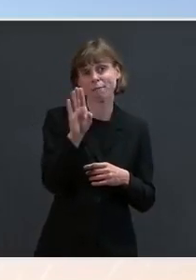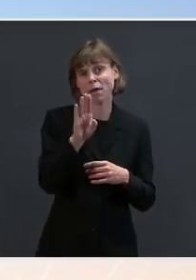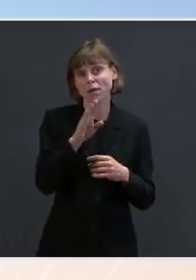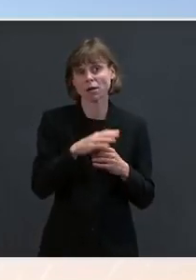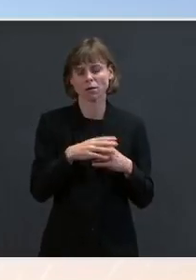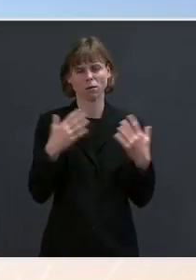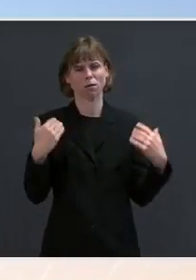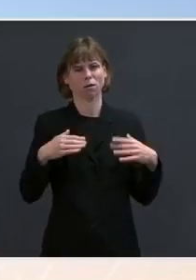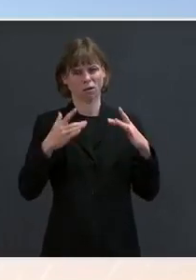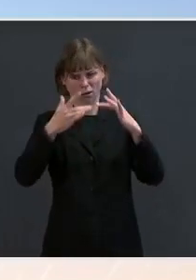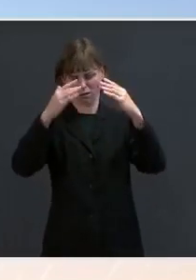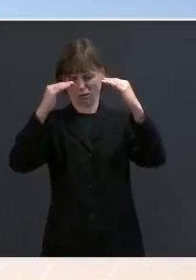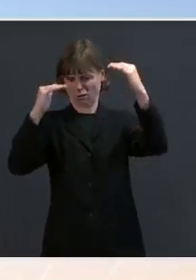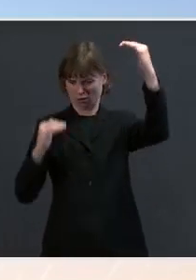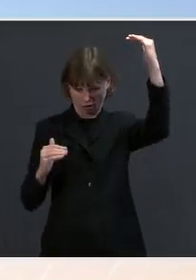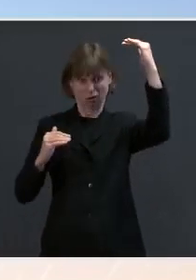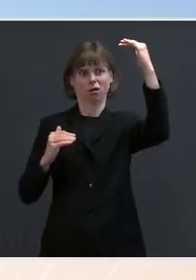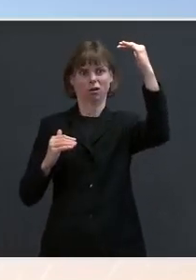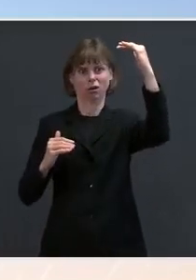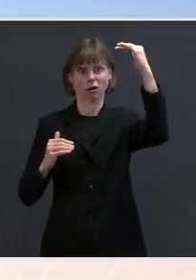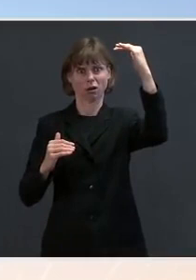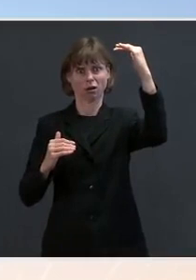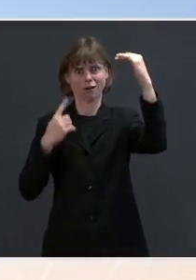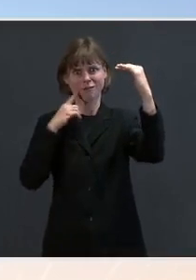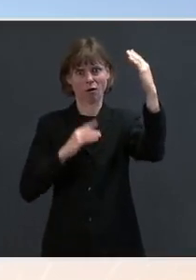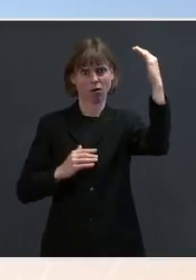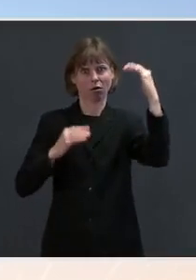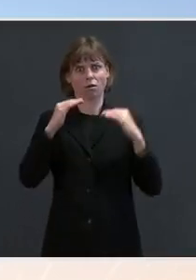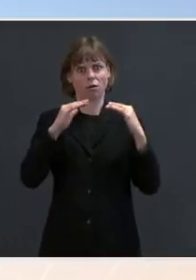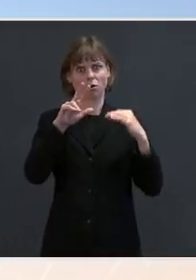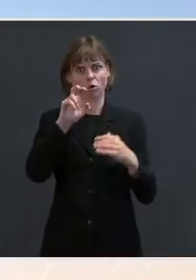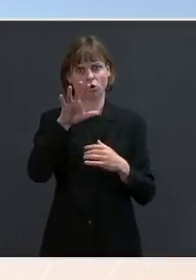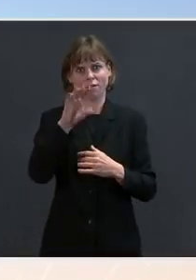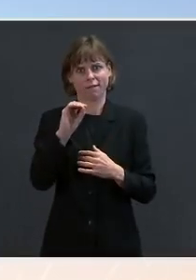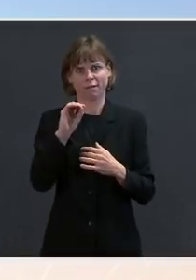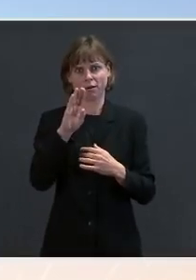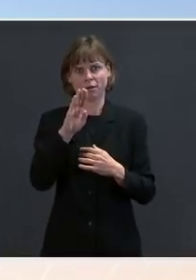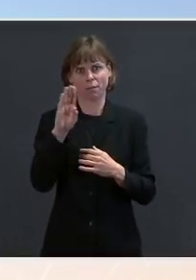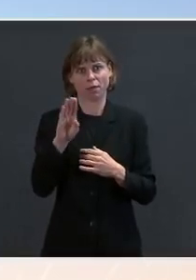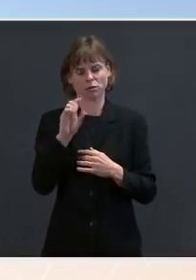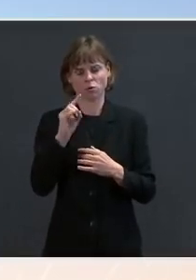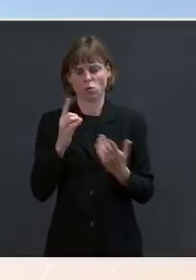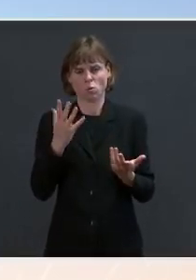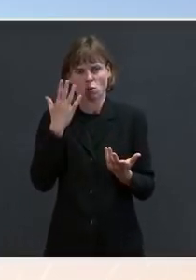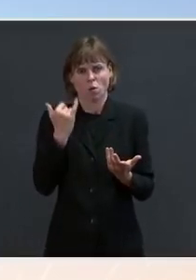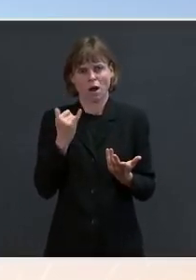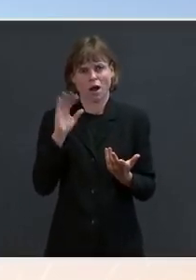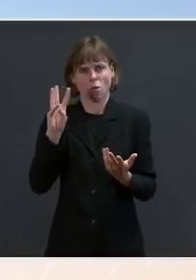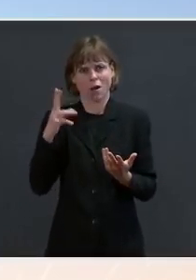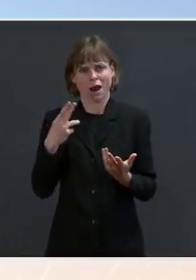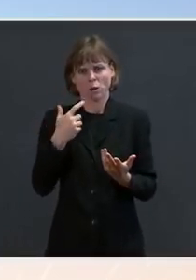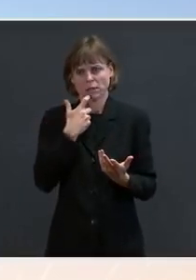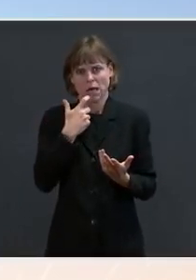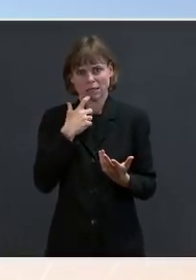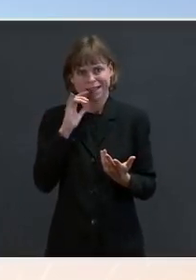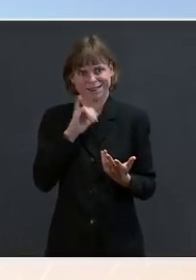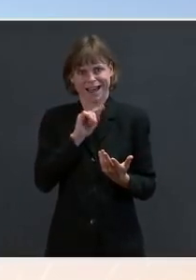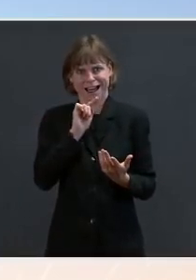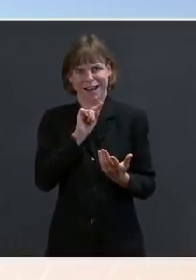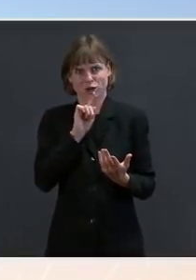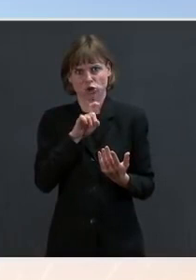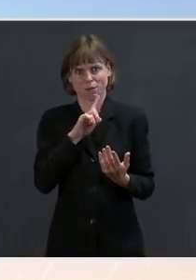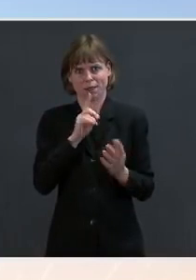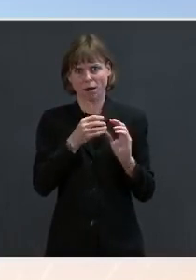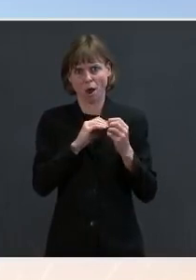That's a big gap to get up to $350 billion. So can you explain why the White House believes that should be the number, and why